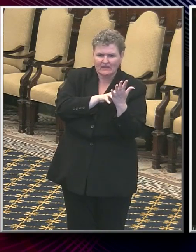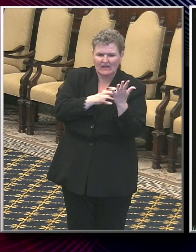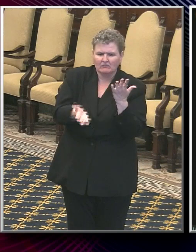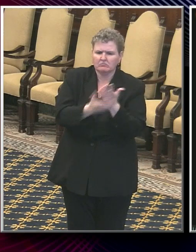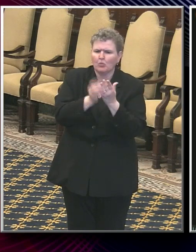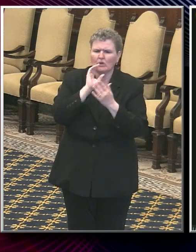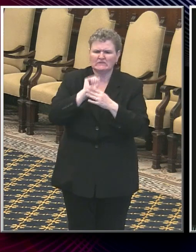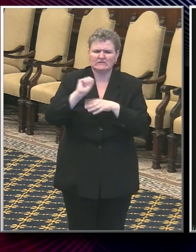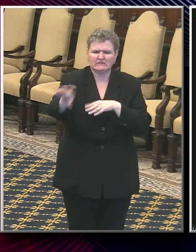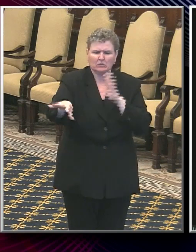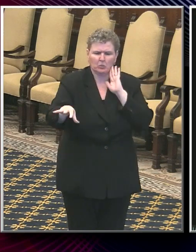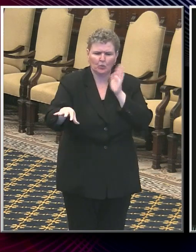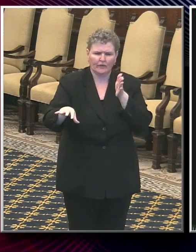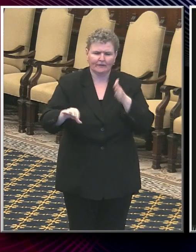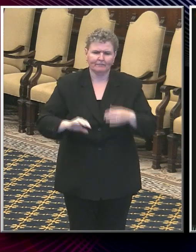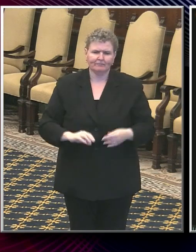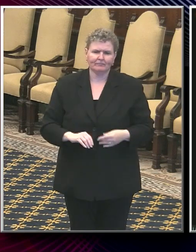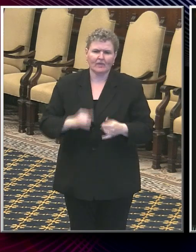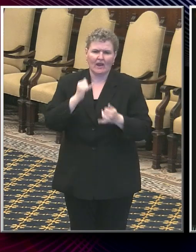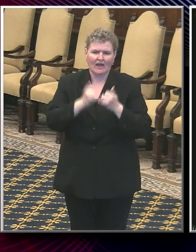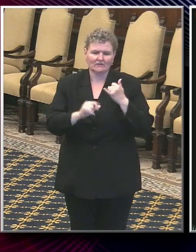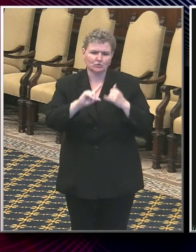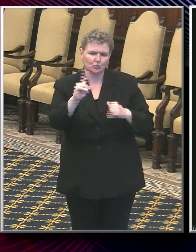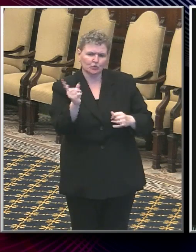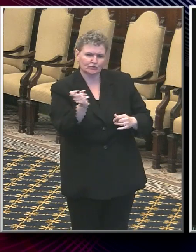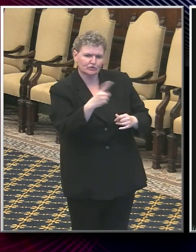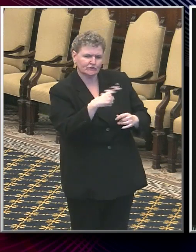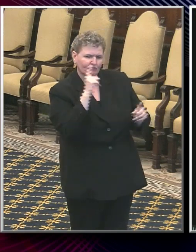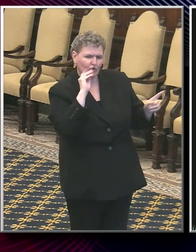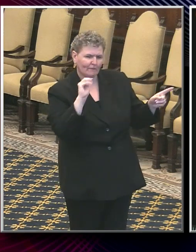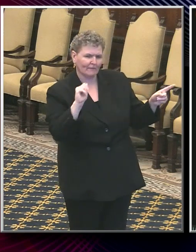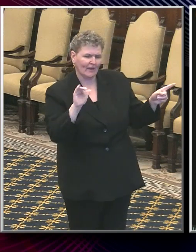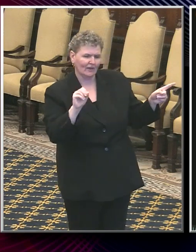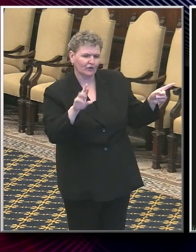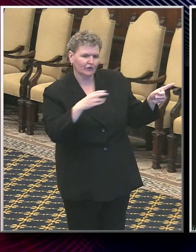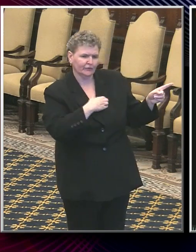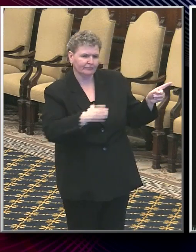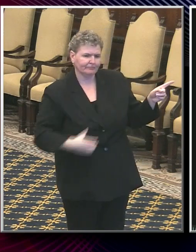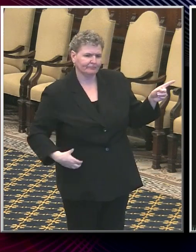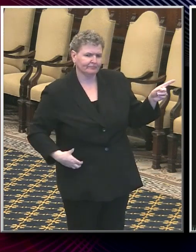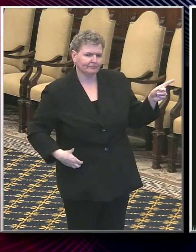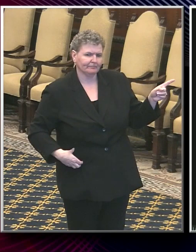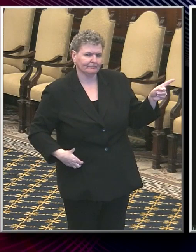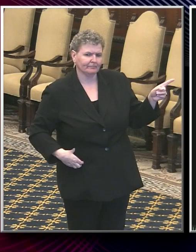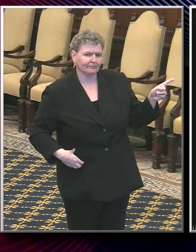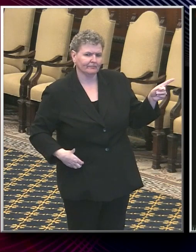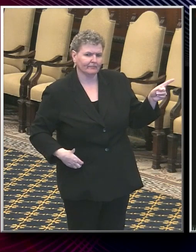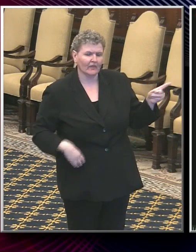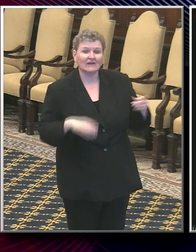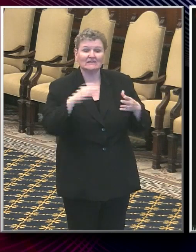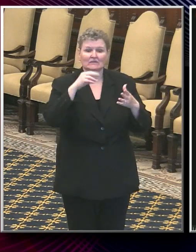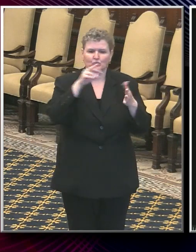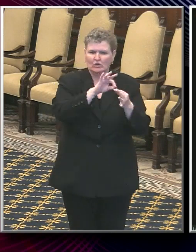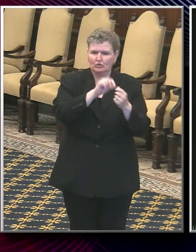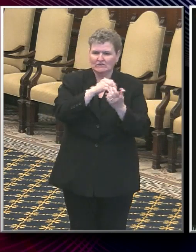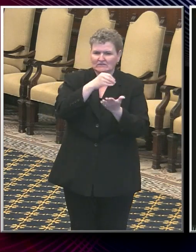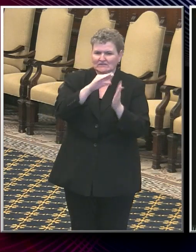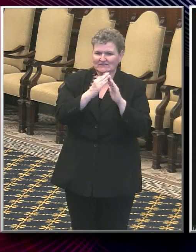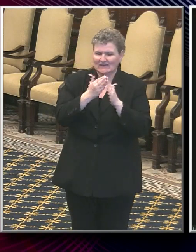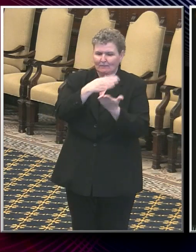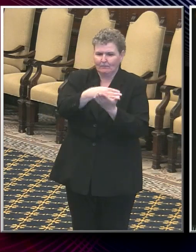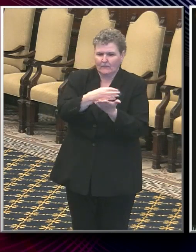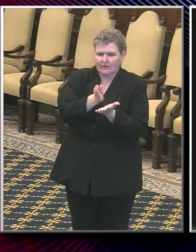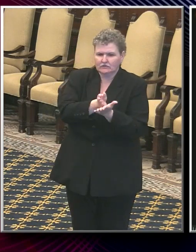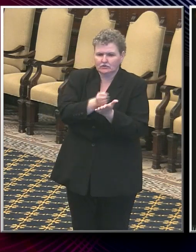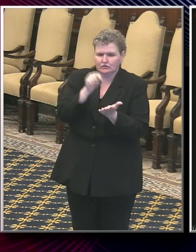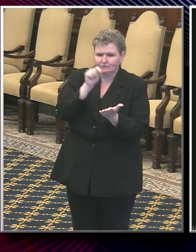Okay. And one last question for the mayor. On the city budget, as other areas